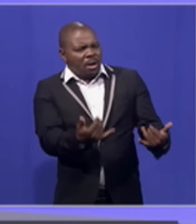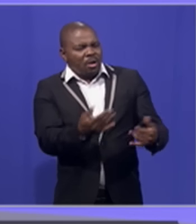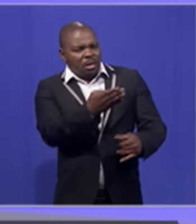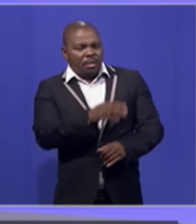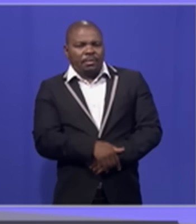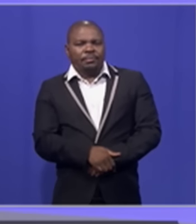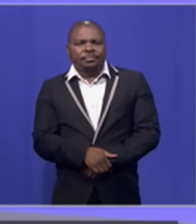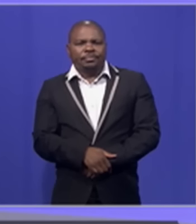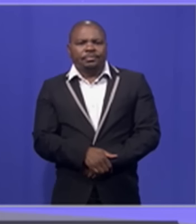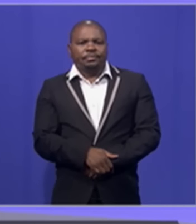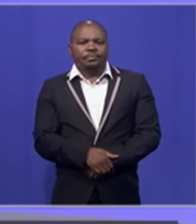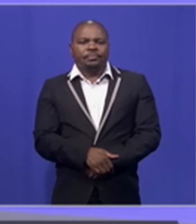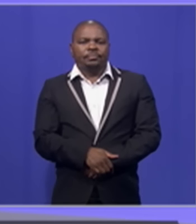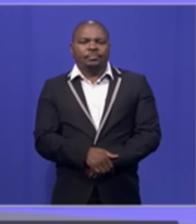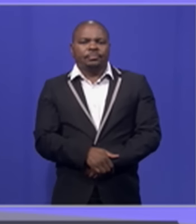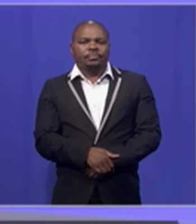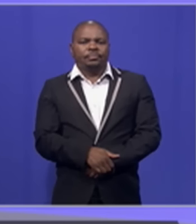sona